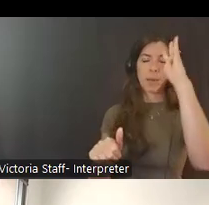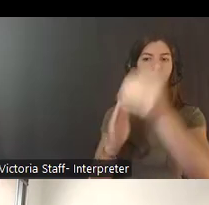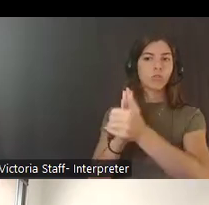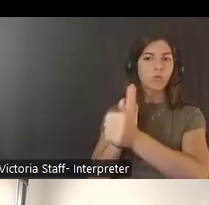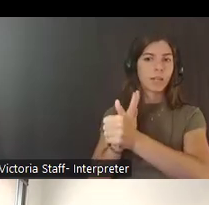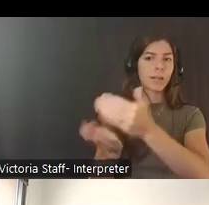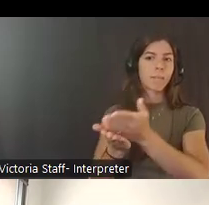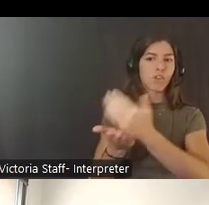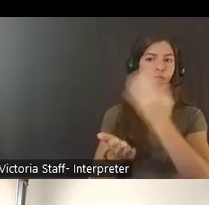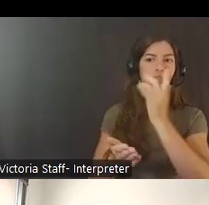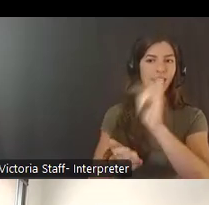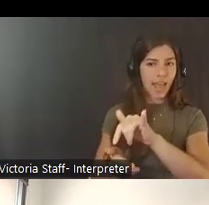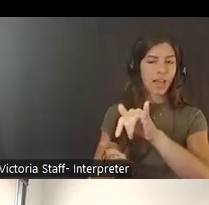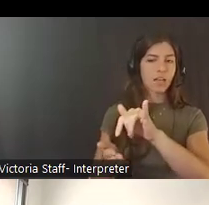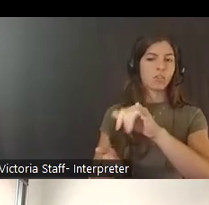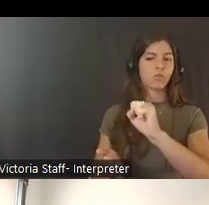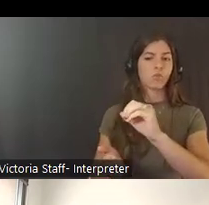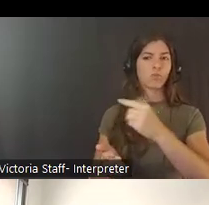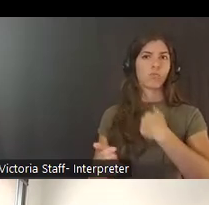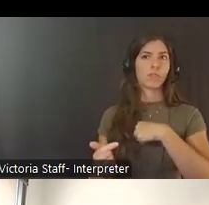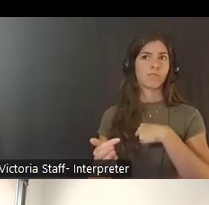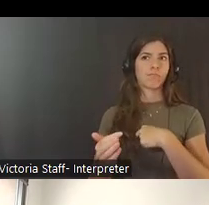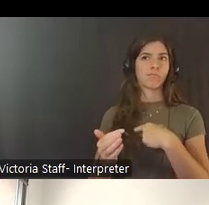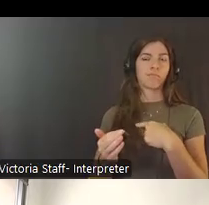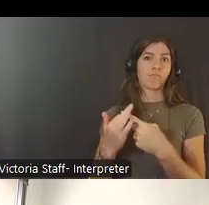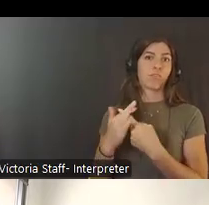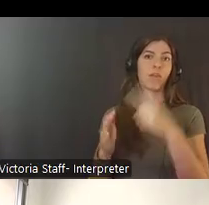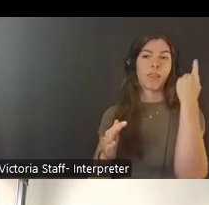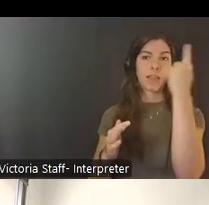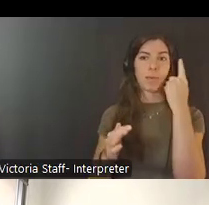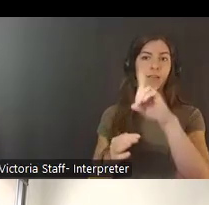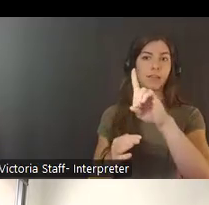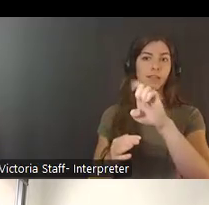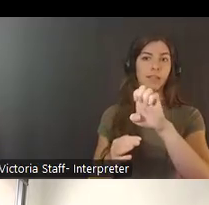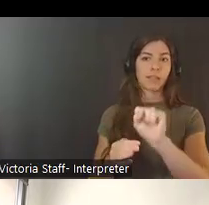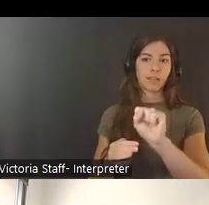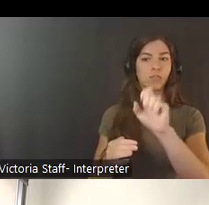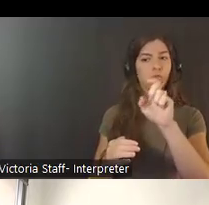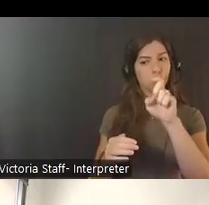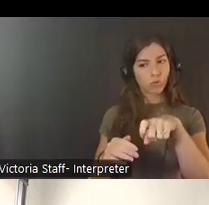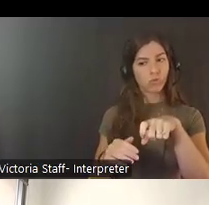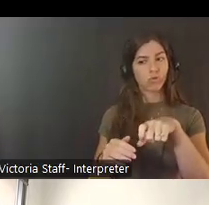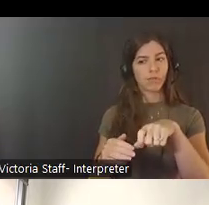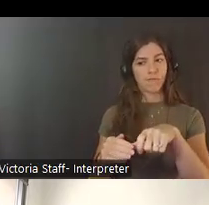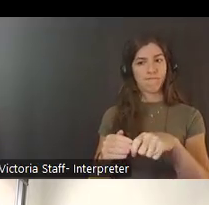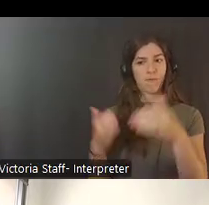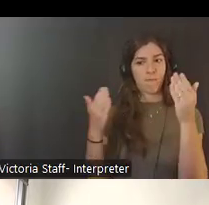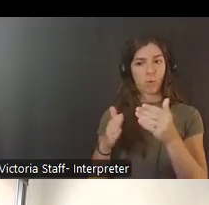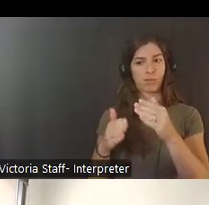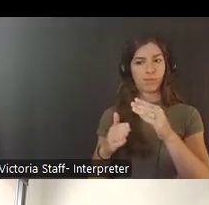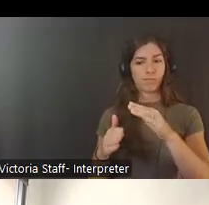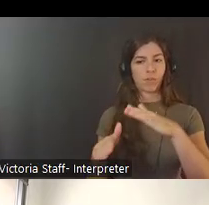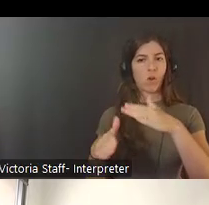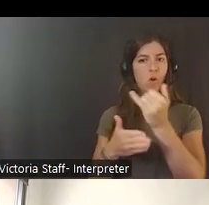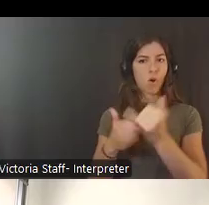that. So that was one thing that we were originally thinking in DES, that we should do an Art Walk maintenance strategy, and then maybe we